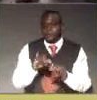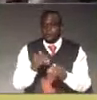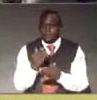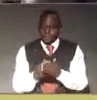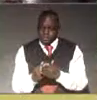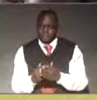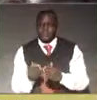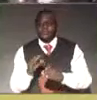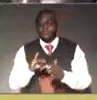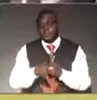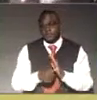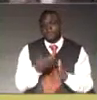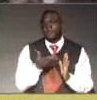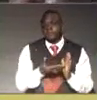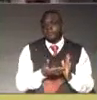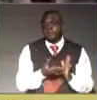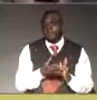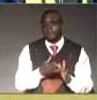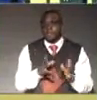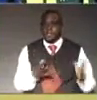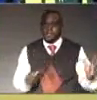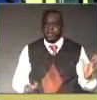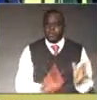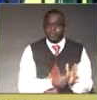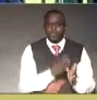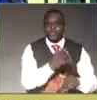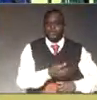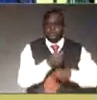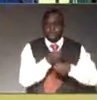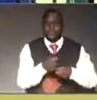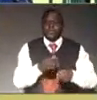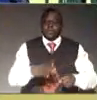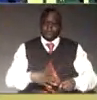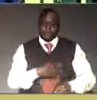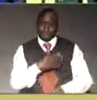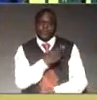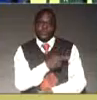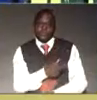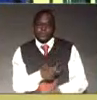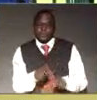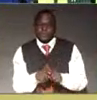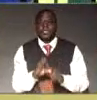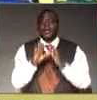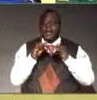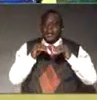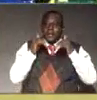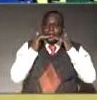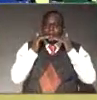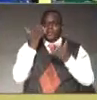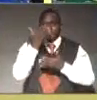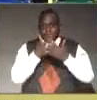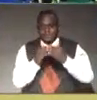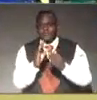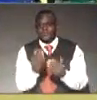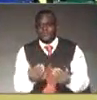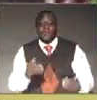issues will have been incorporated in the budget. Olanya's visit to Butabika Hospital also brought a smile to the faces of children